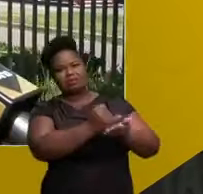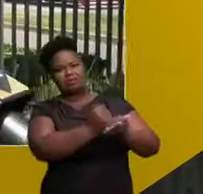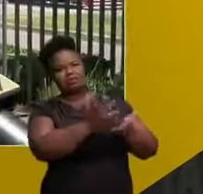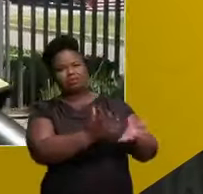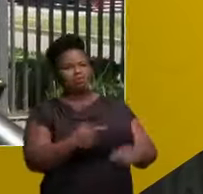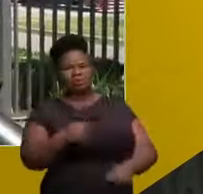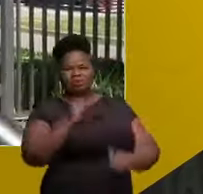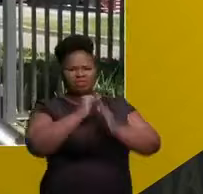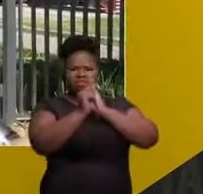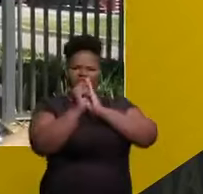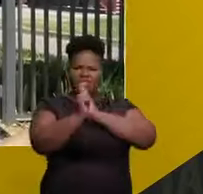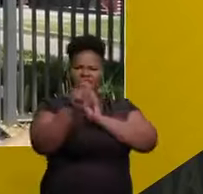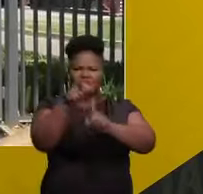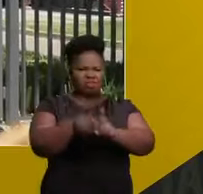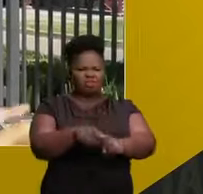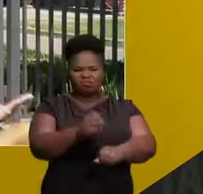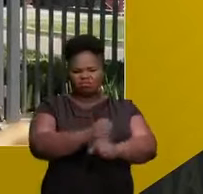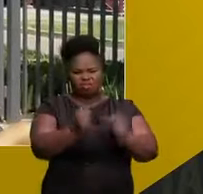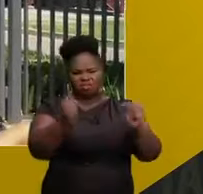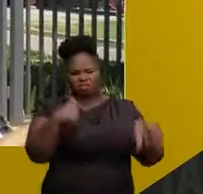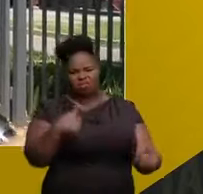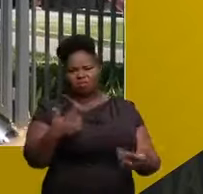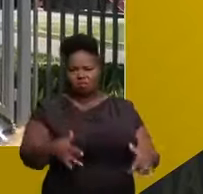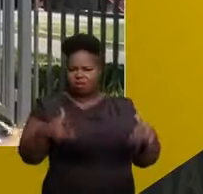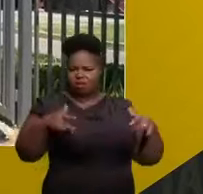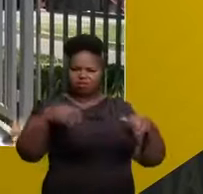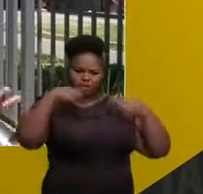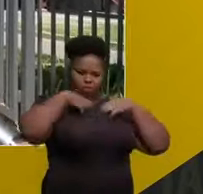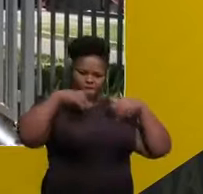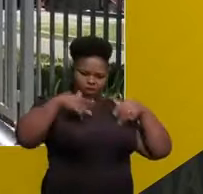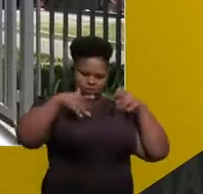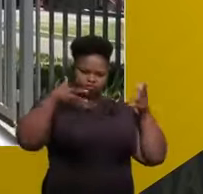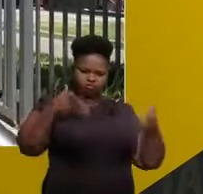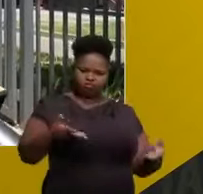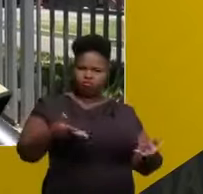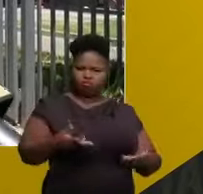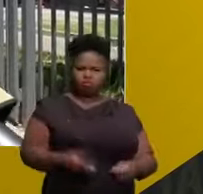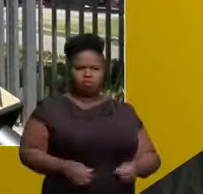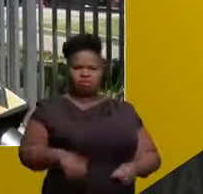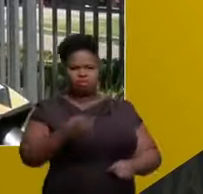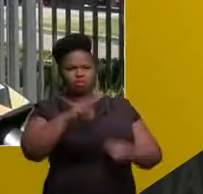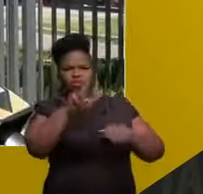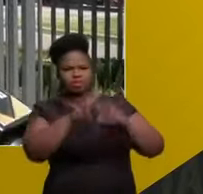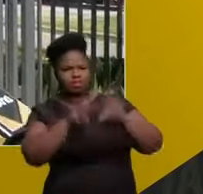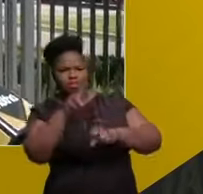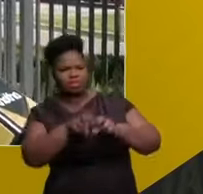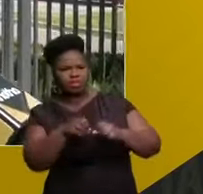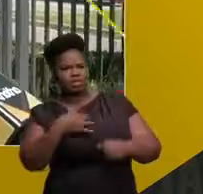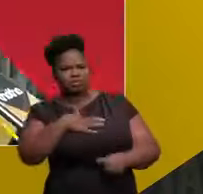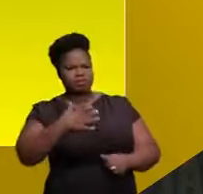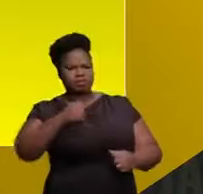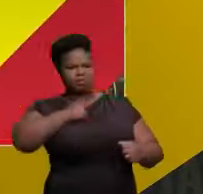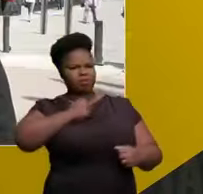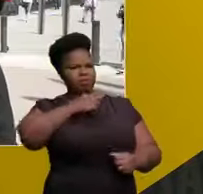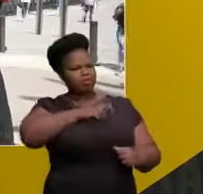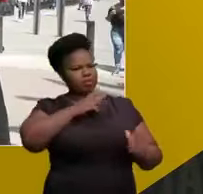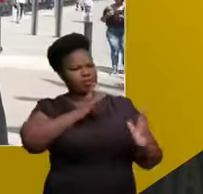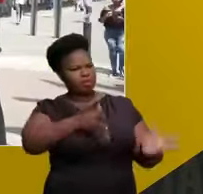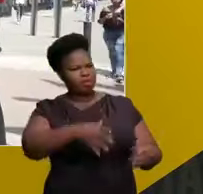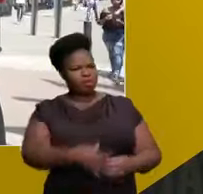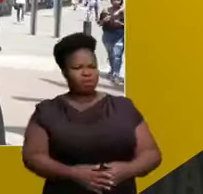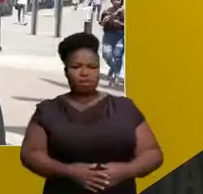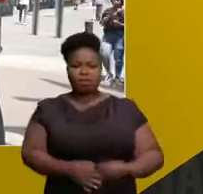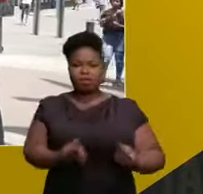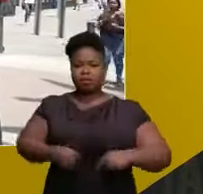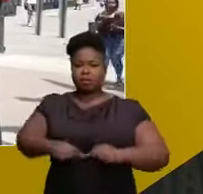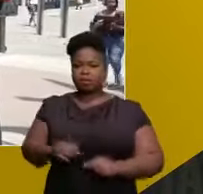didn't kill anyone. You understand? I live my own life and I didn't steal anyone's feelings. It's my own feeling. Since I